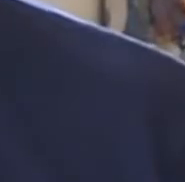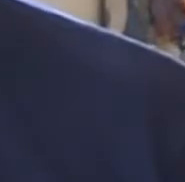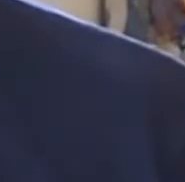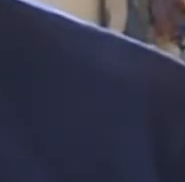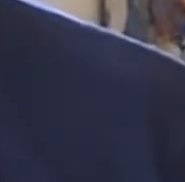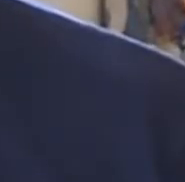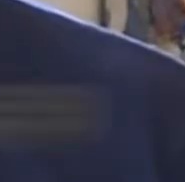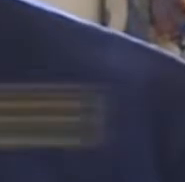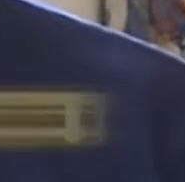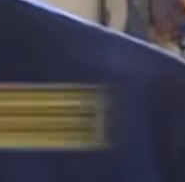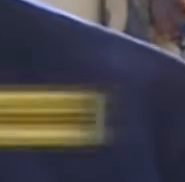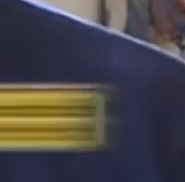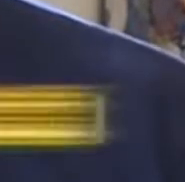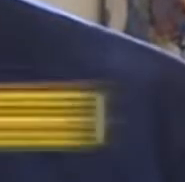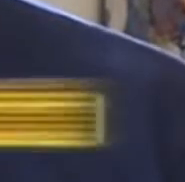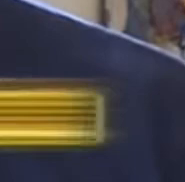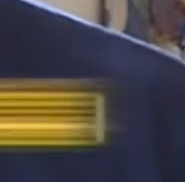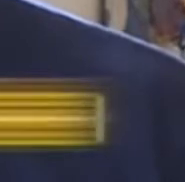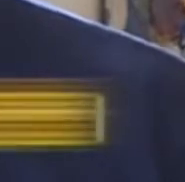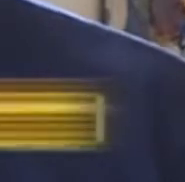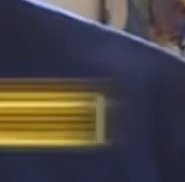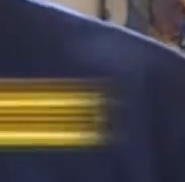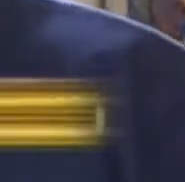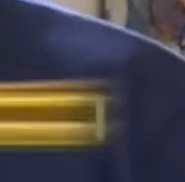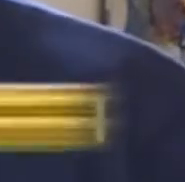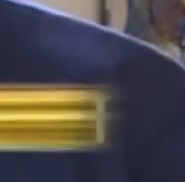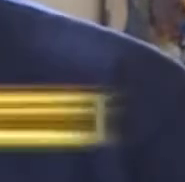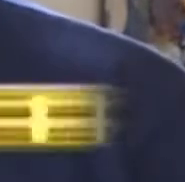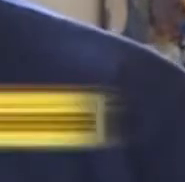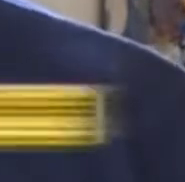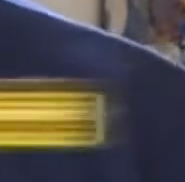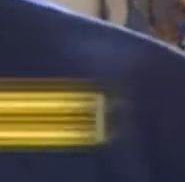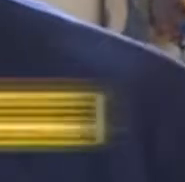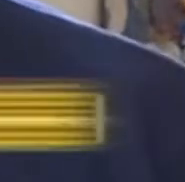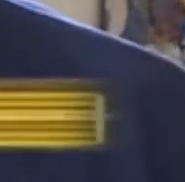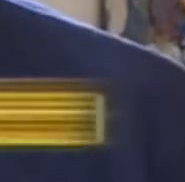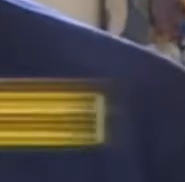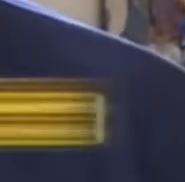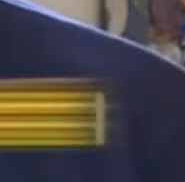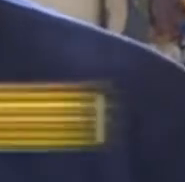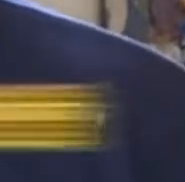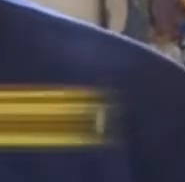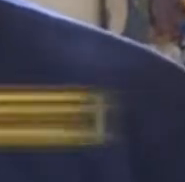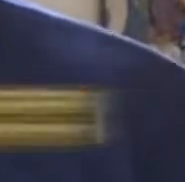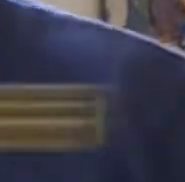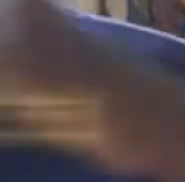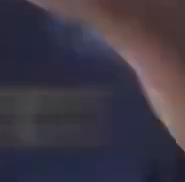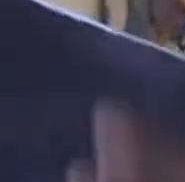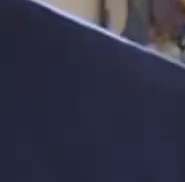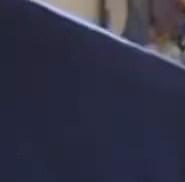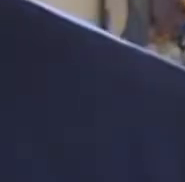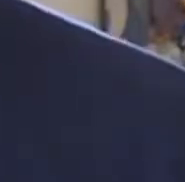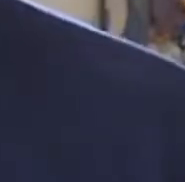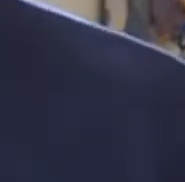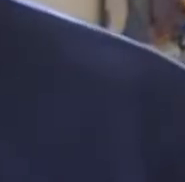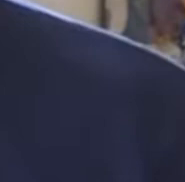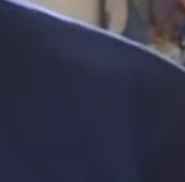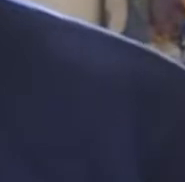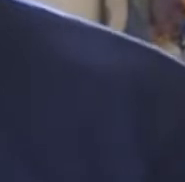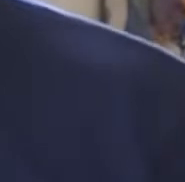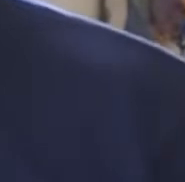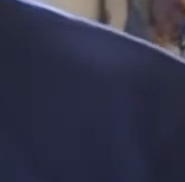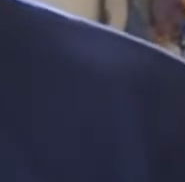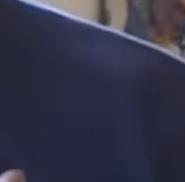in that, we're looking at how the emerging artists are doing now, what our elder artists used to